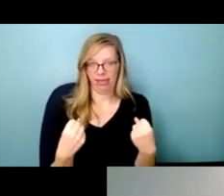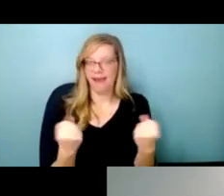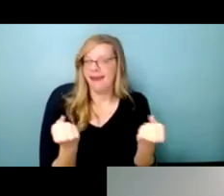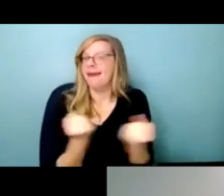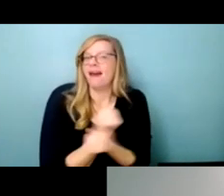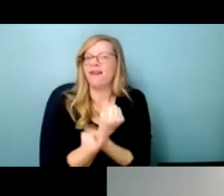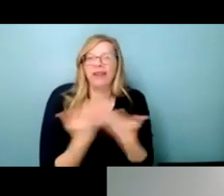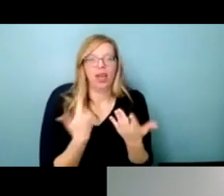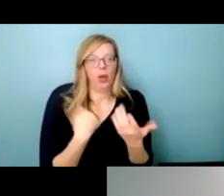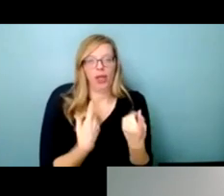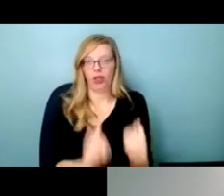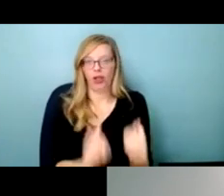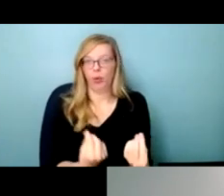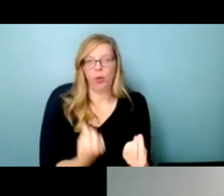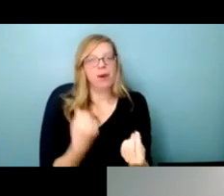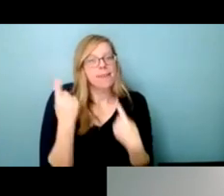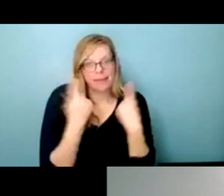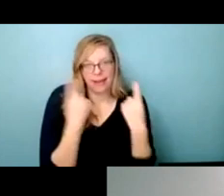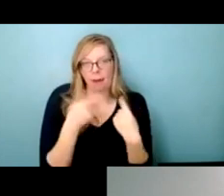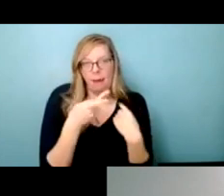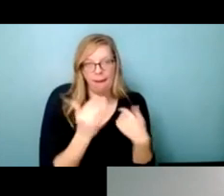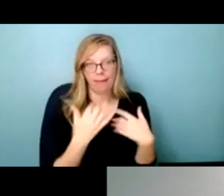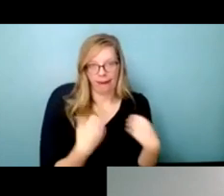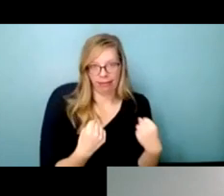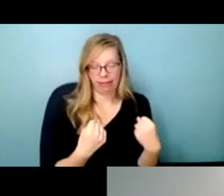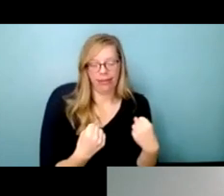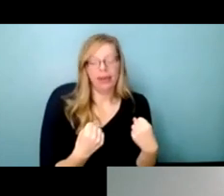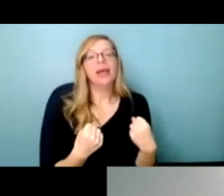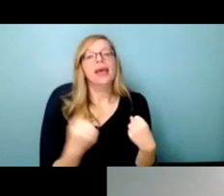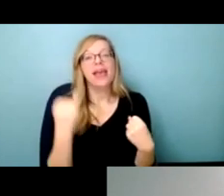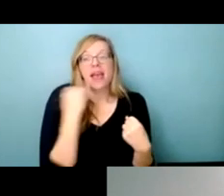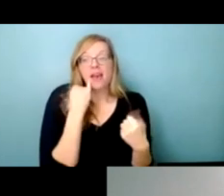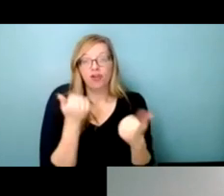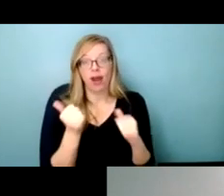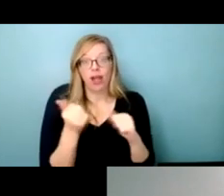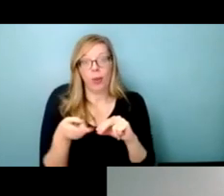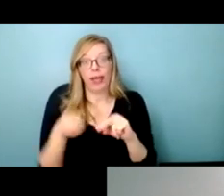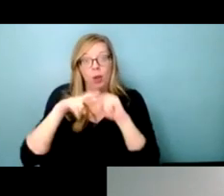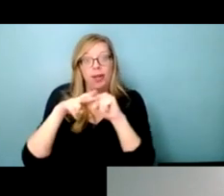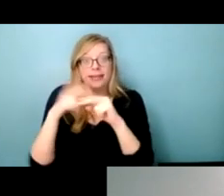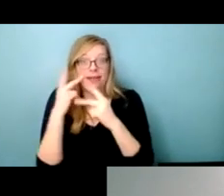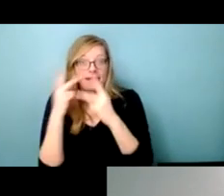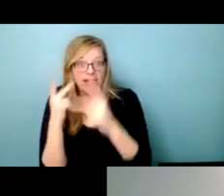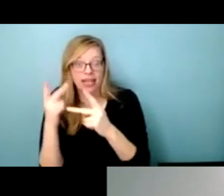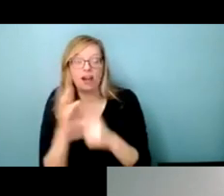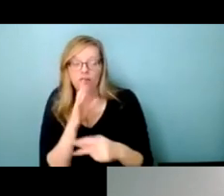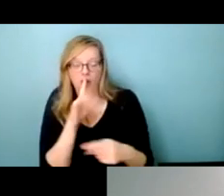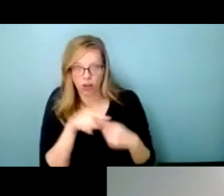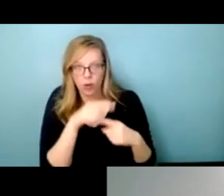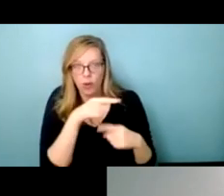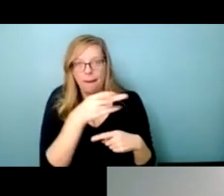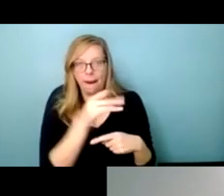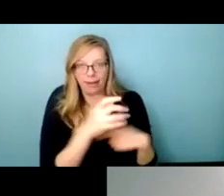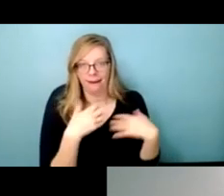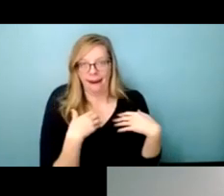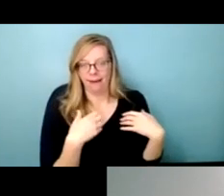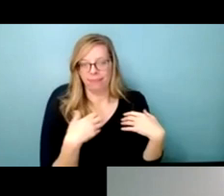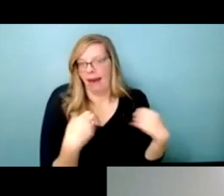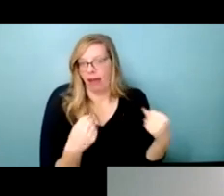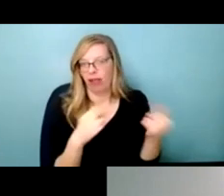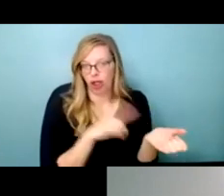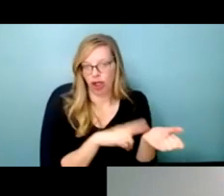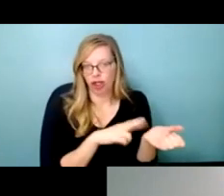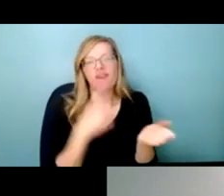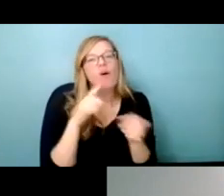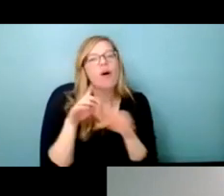Every single thing we do. When we're trying to increase visits, we talk to a public health nurse and child welfare. When we have to go